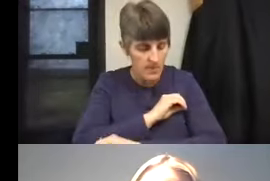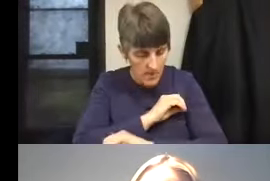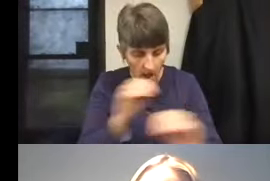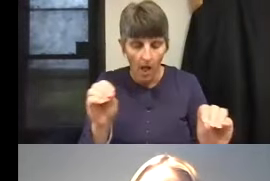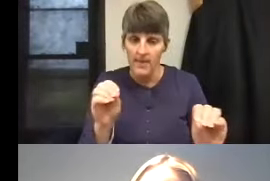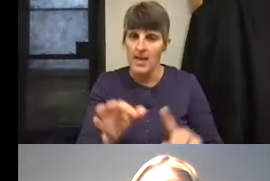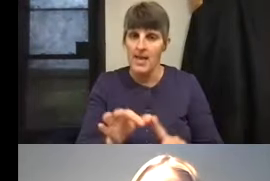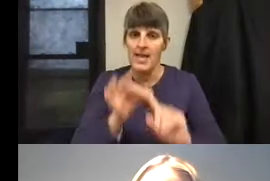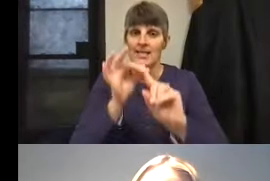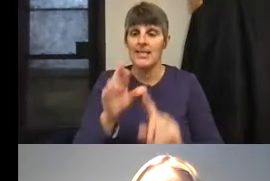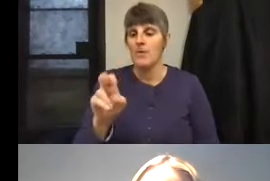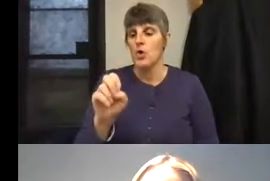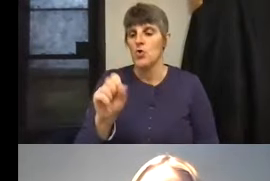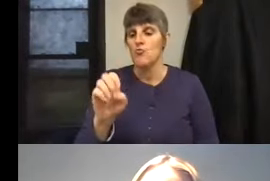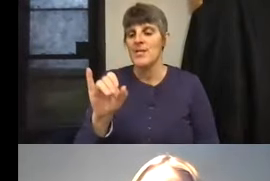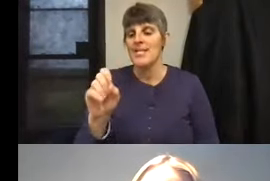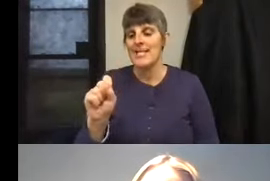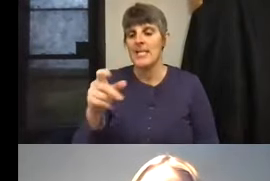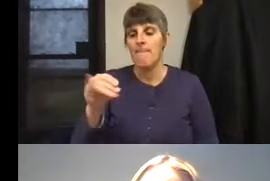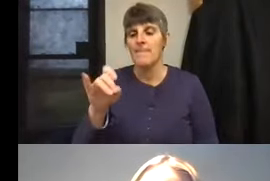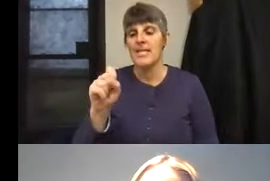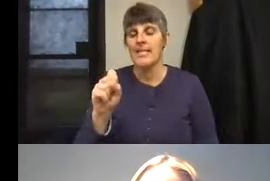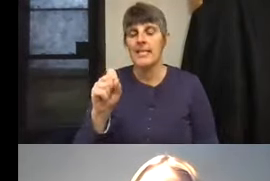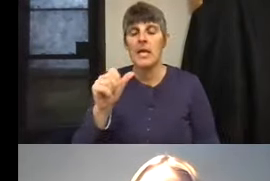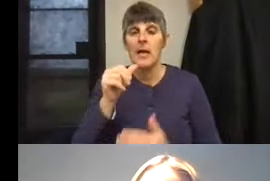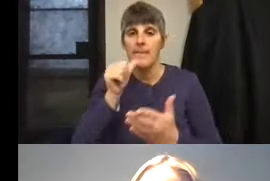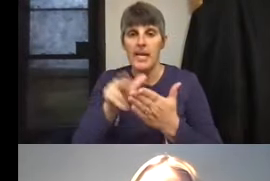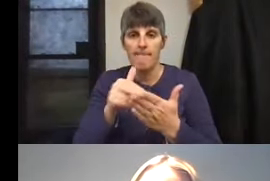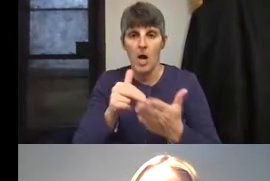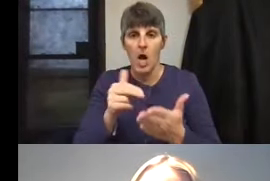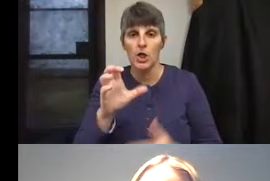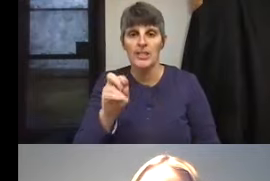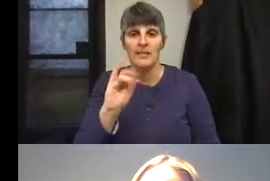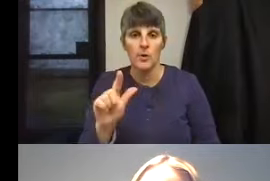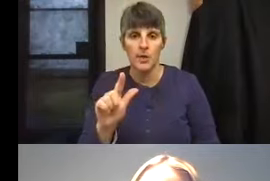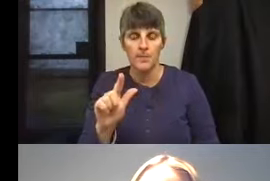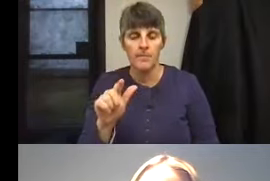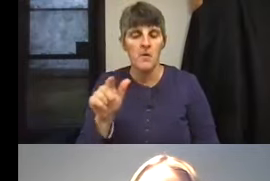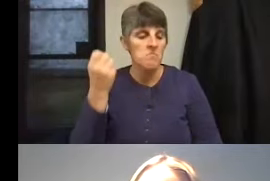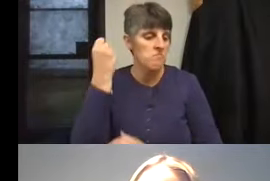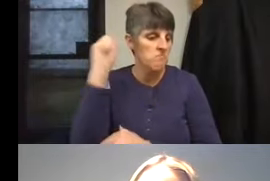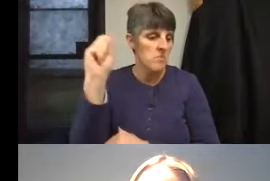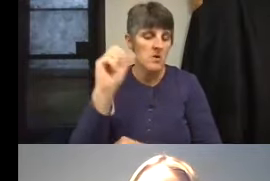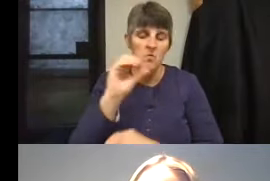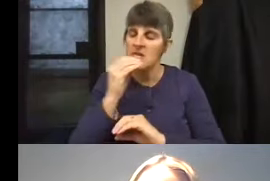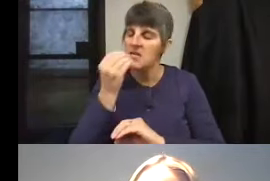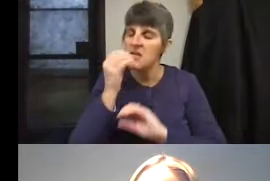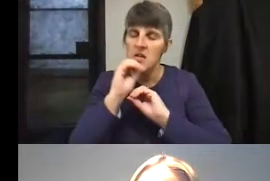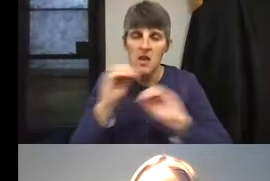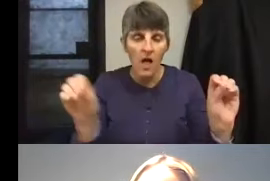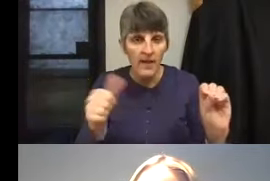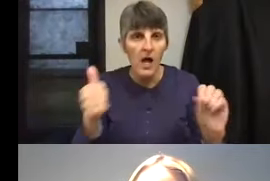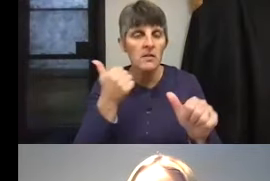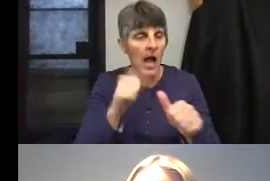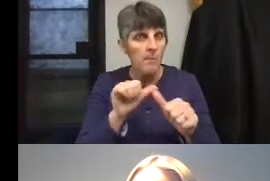for Reese's Pieces peanut butter cereal. And he wouldn't eat nothing else. I remember taking him